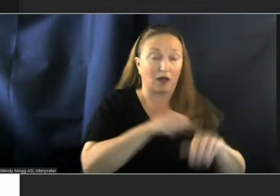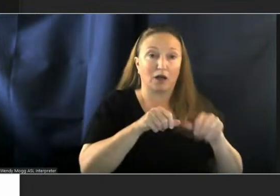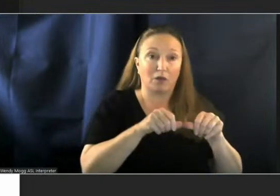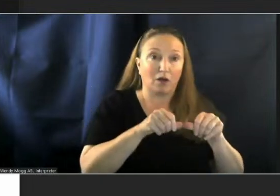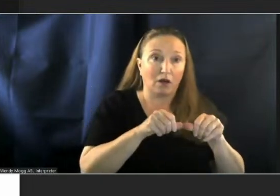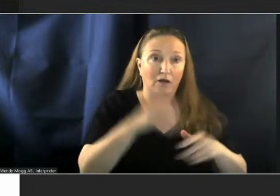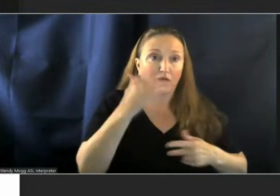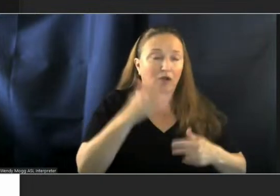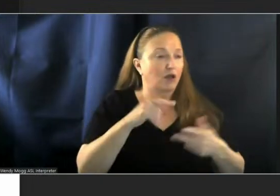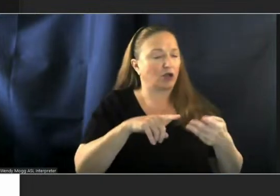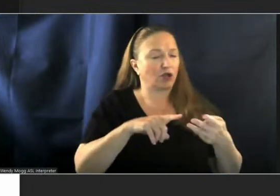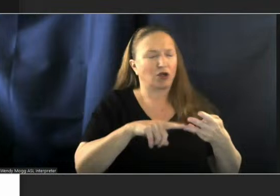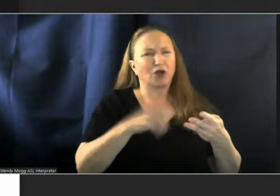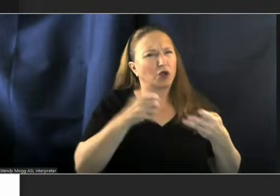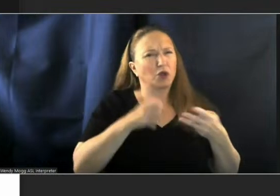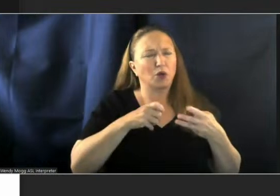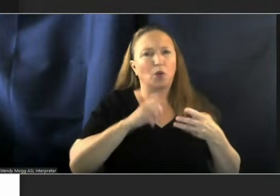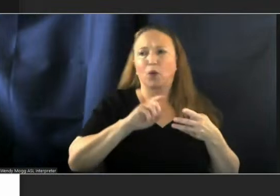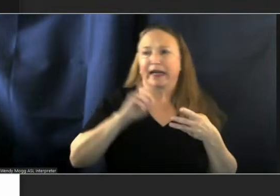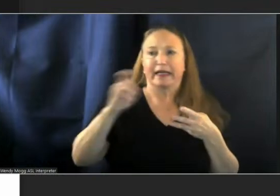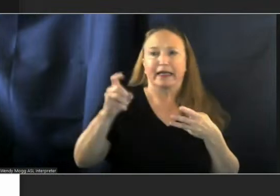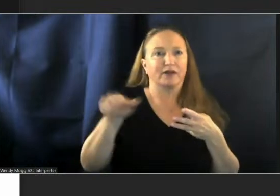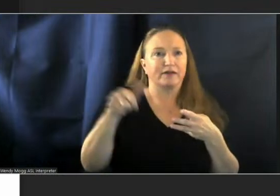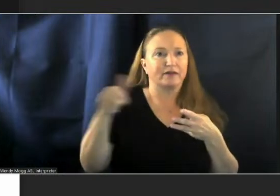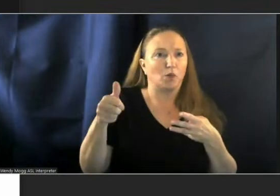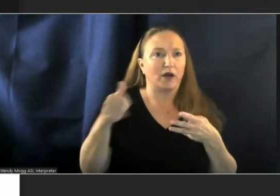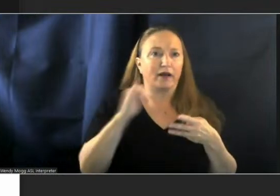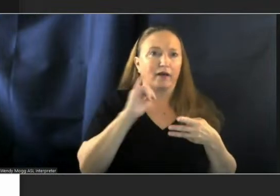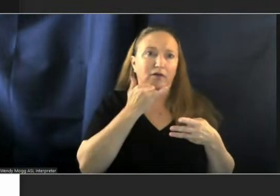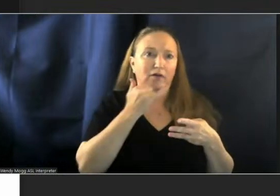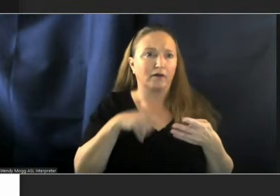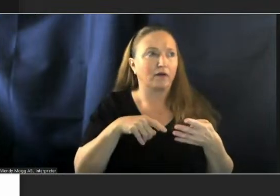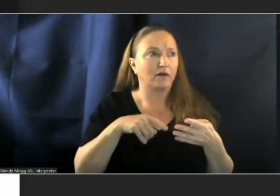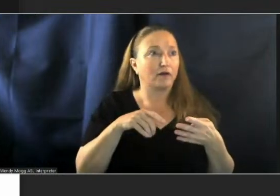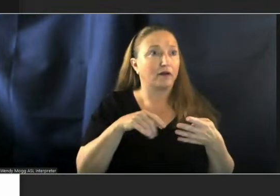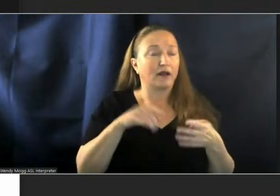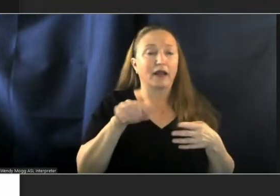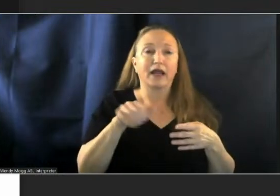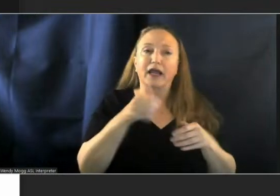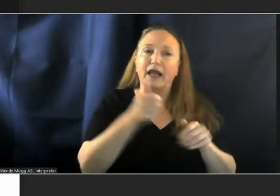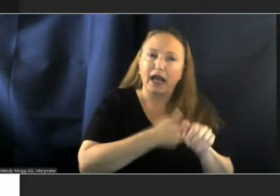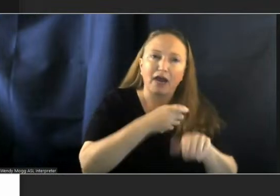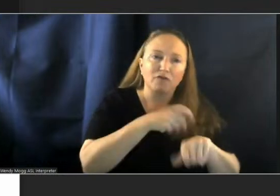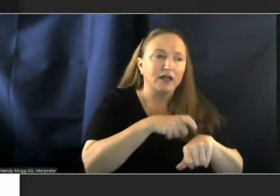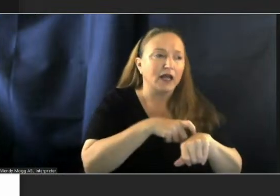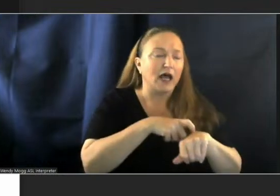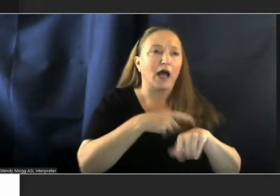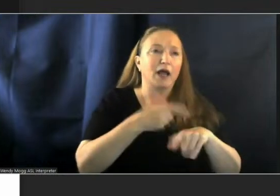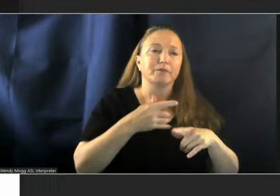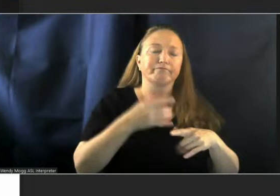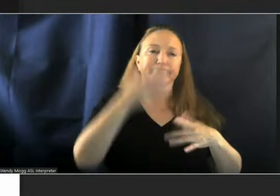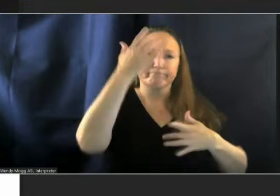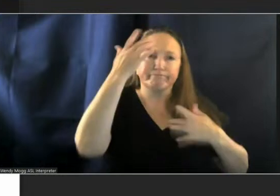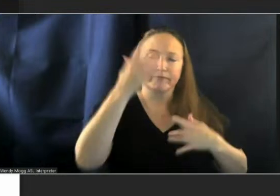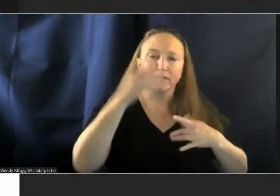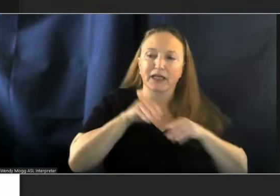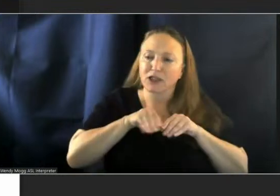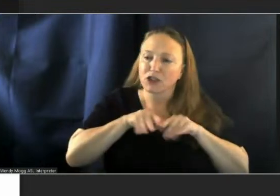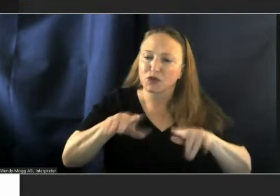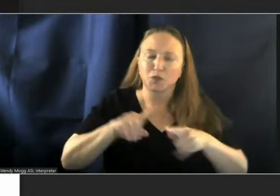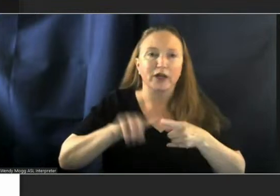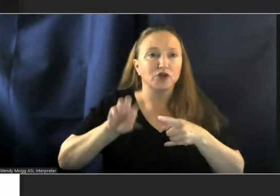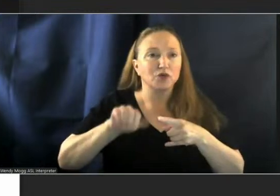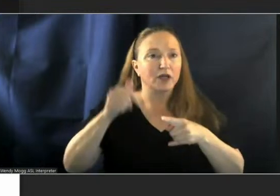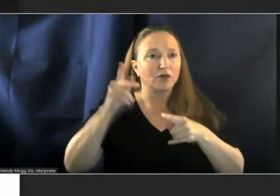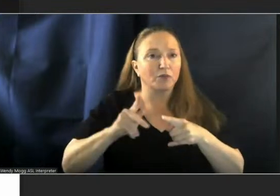transmit it to others. Every time the infection gets into a new person, it's another chance to mutate. It could just keep going and